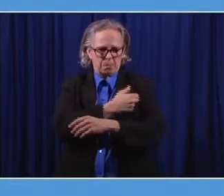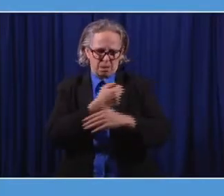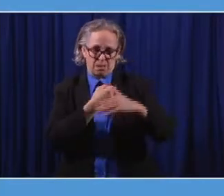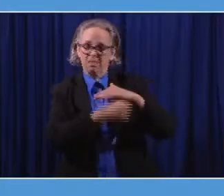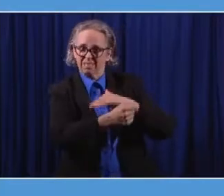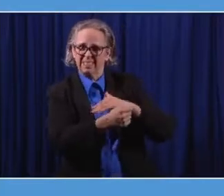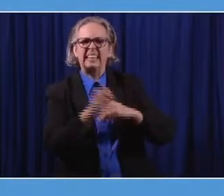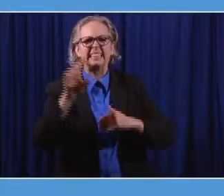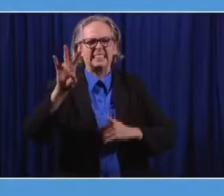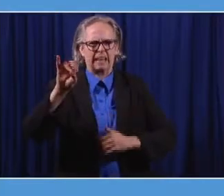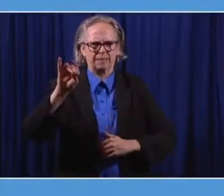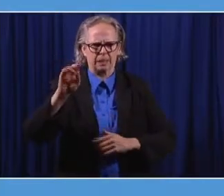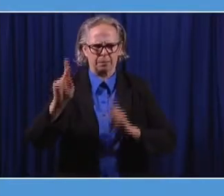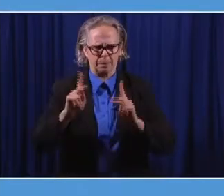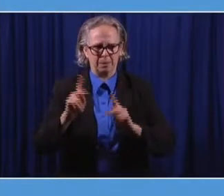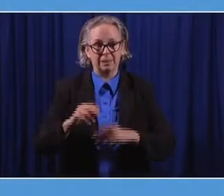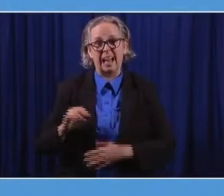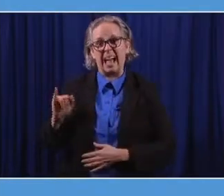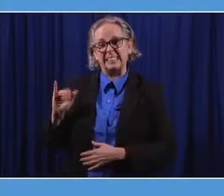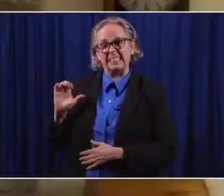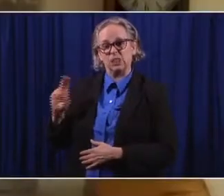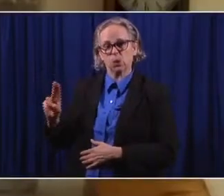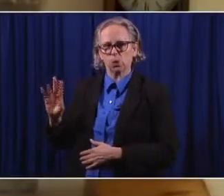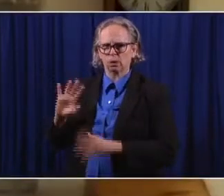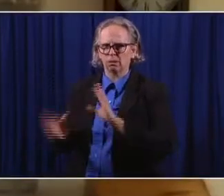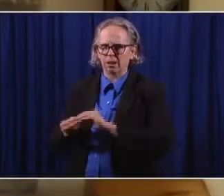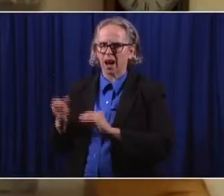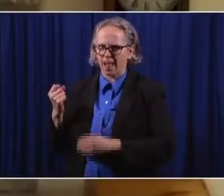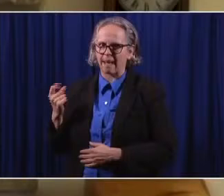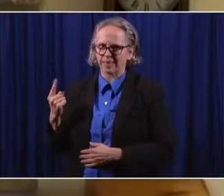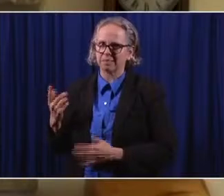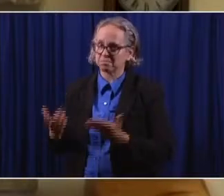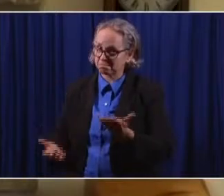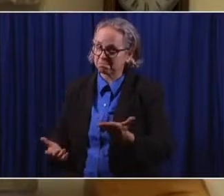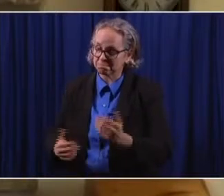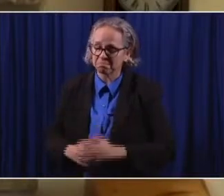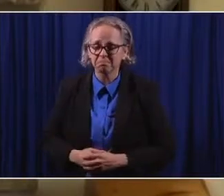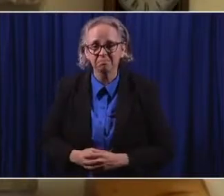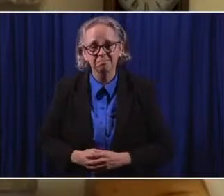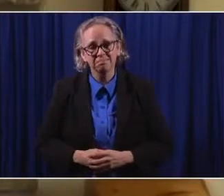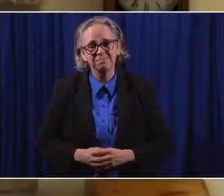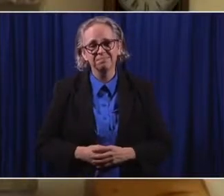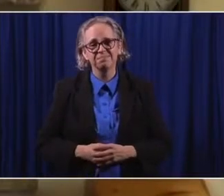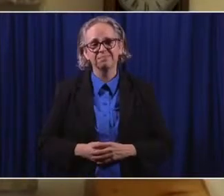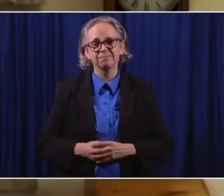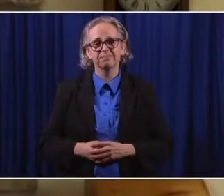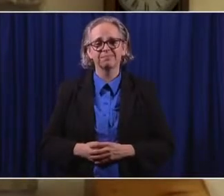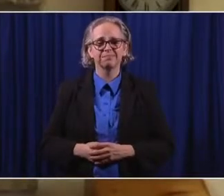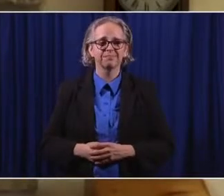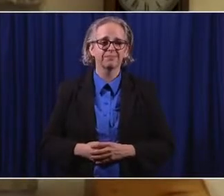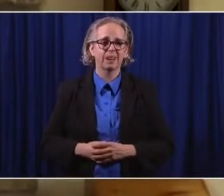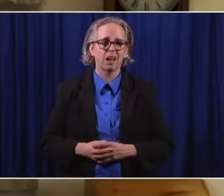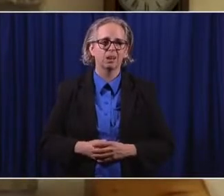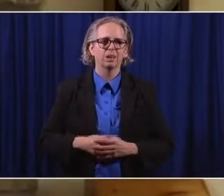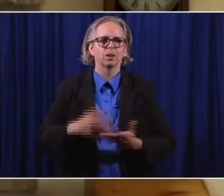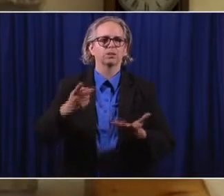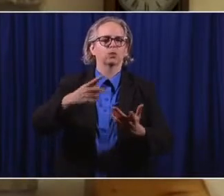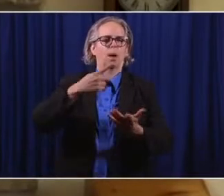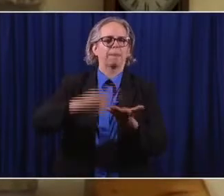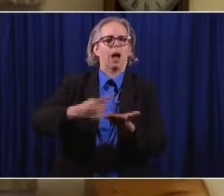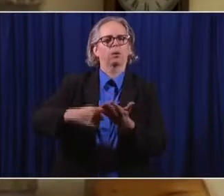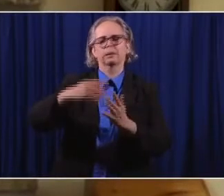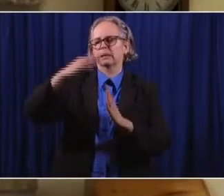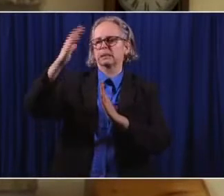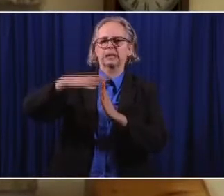admissions during the past 24 hours. Let's go to our top 20. I guess we'll